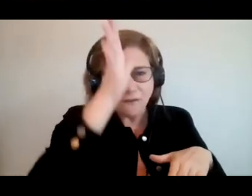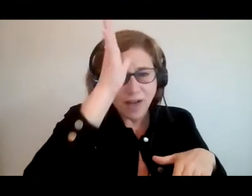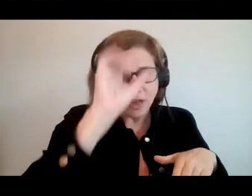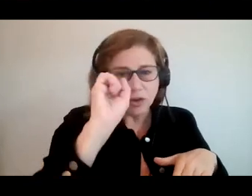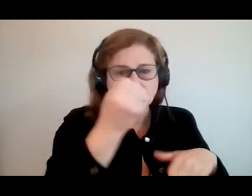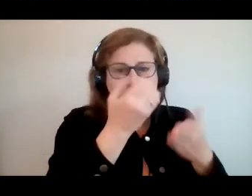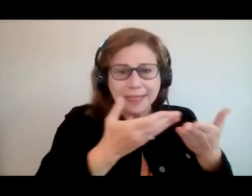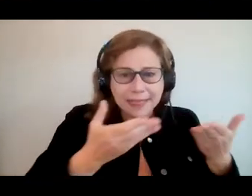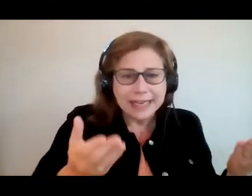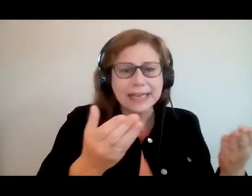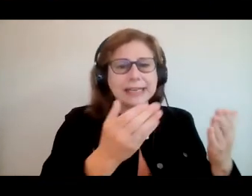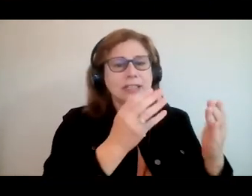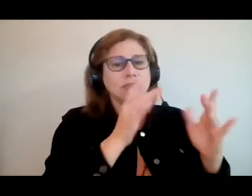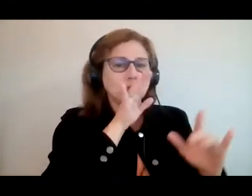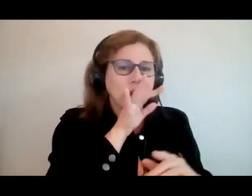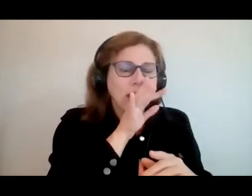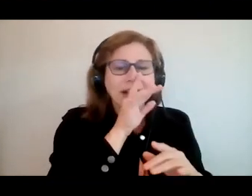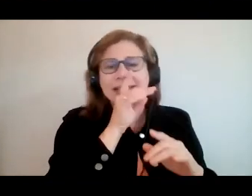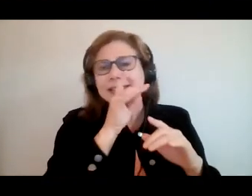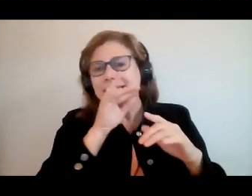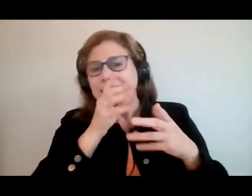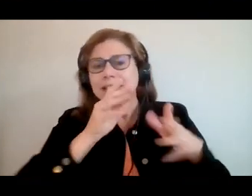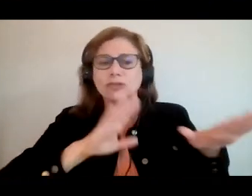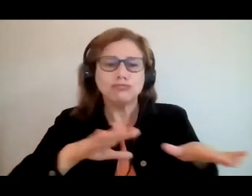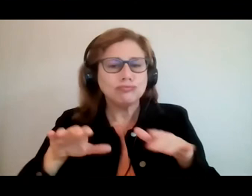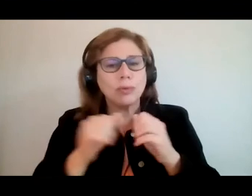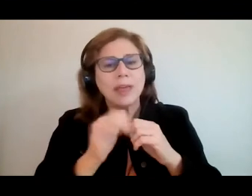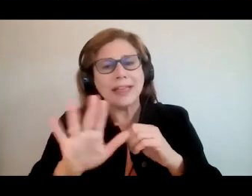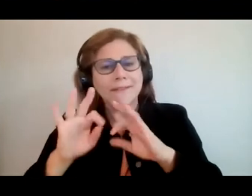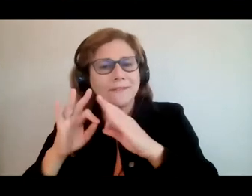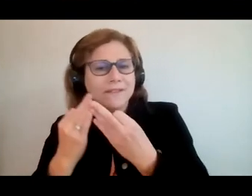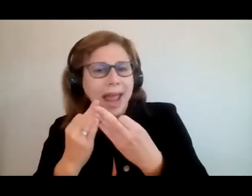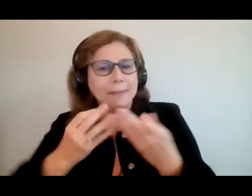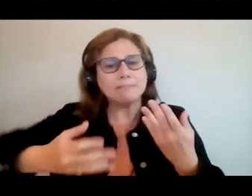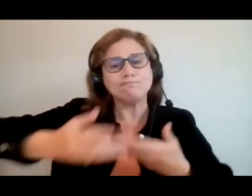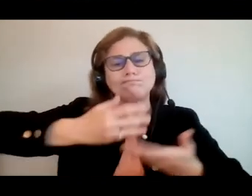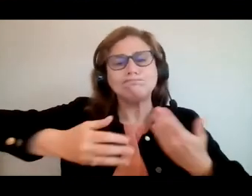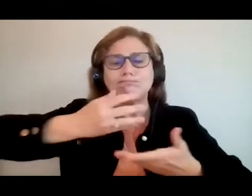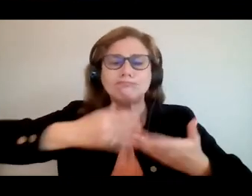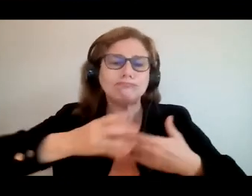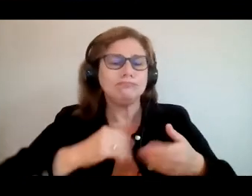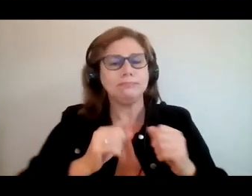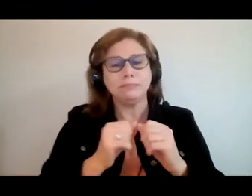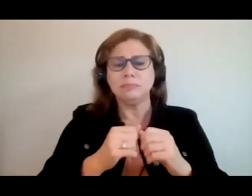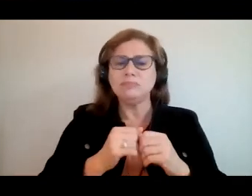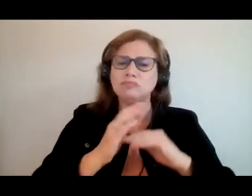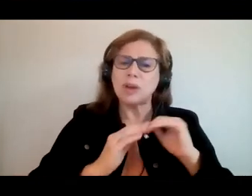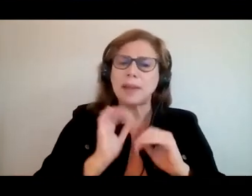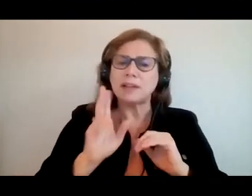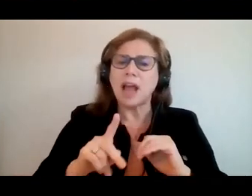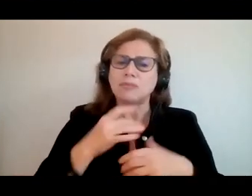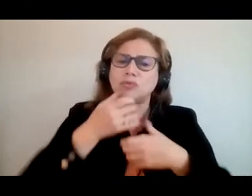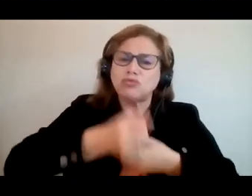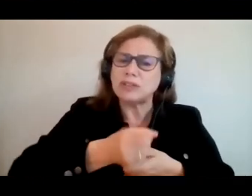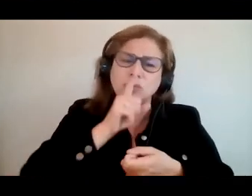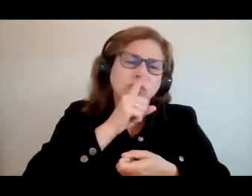interviewing him, hanging, you know, chilling with his family, that kind of stuff. And so we were able to build up that trust, and he was very generous of his time to